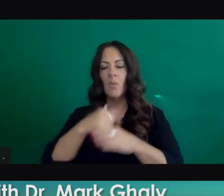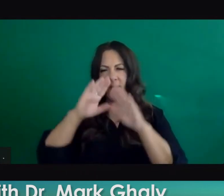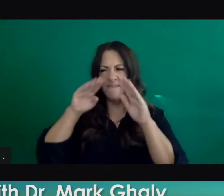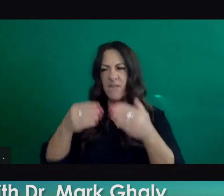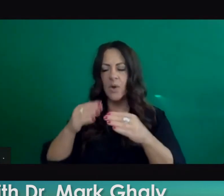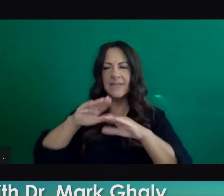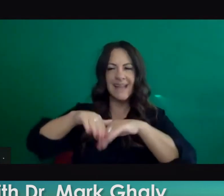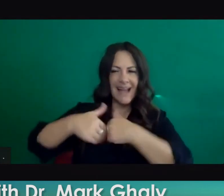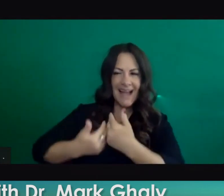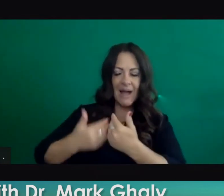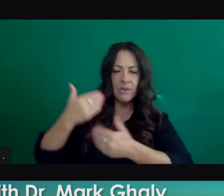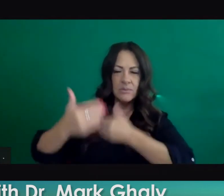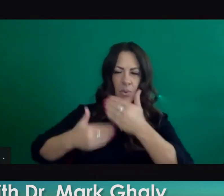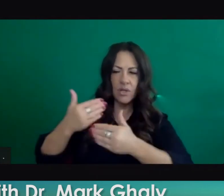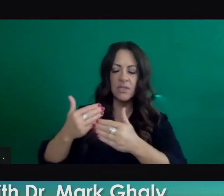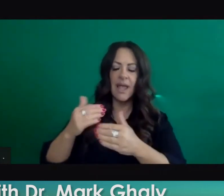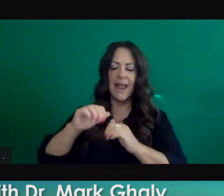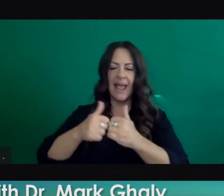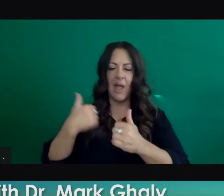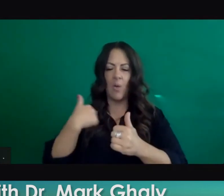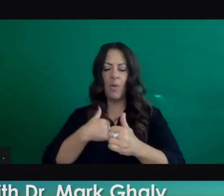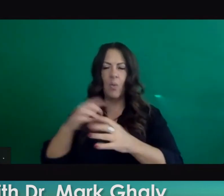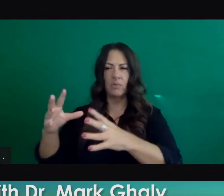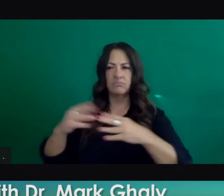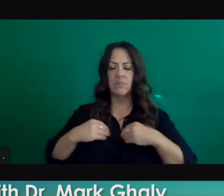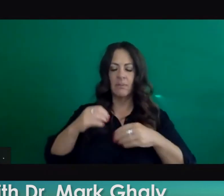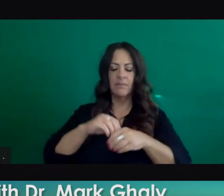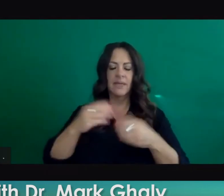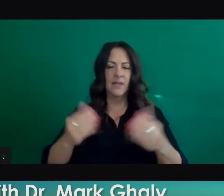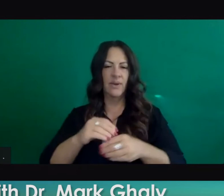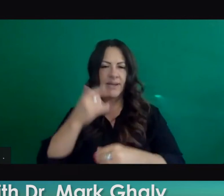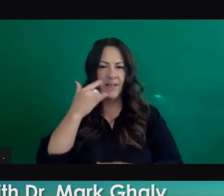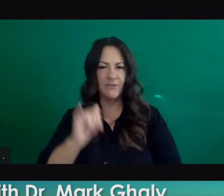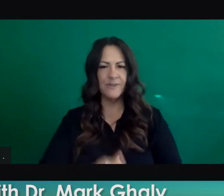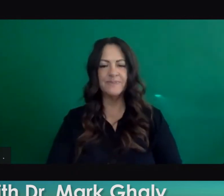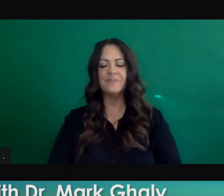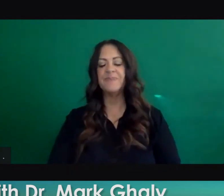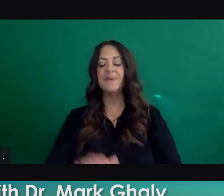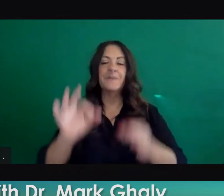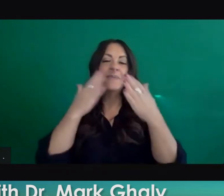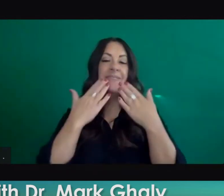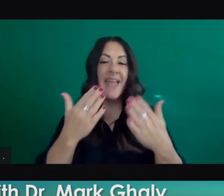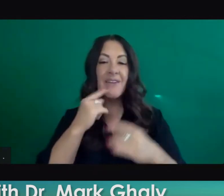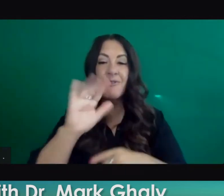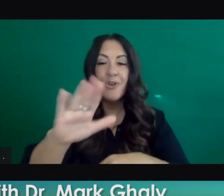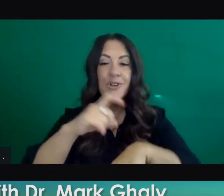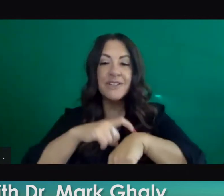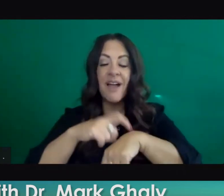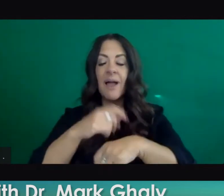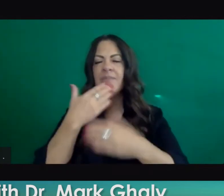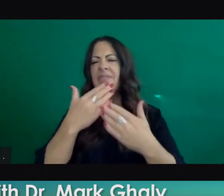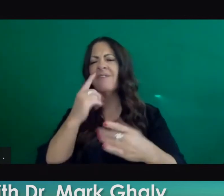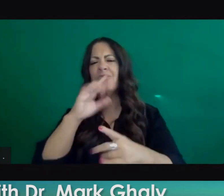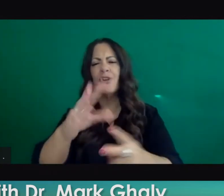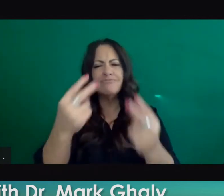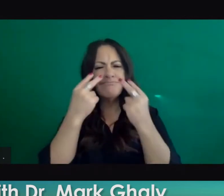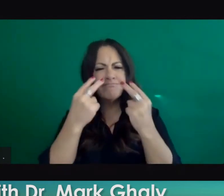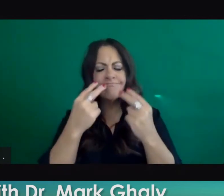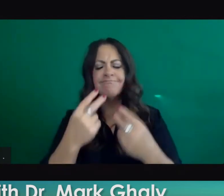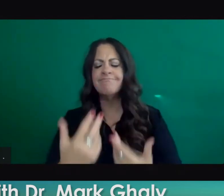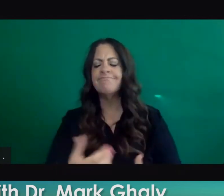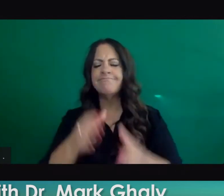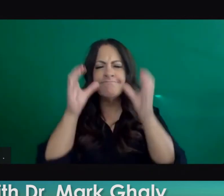in California. So with that, I, as always, appreciate the time and attention from many of you, from